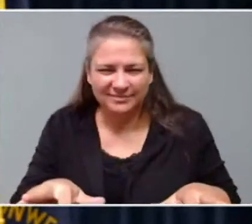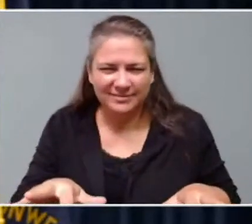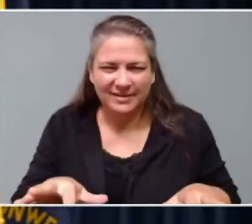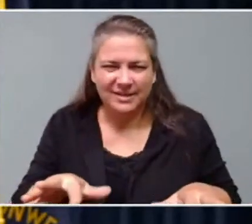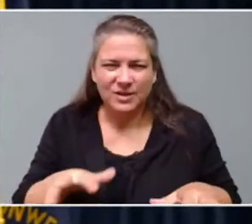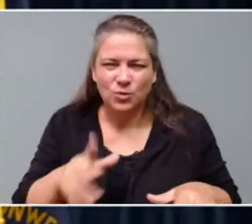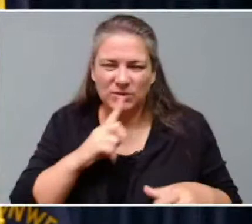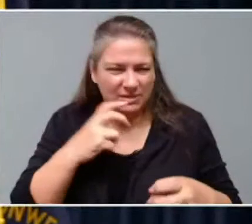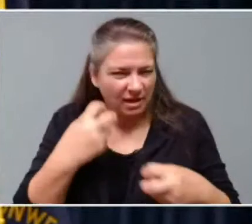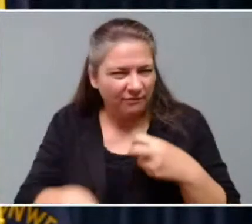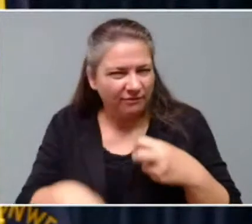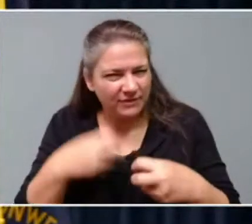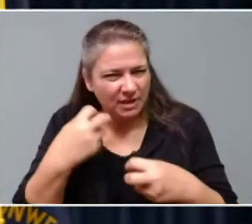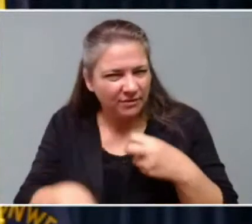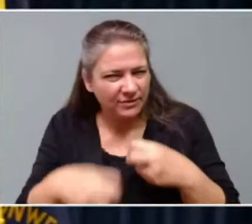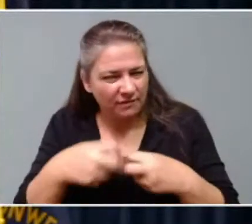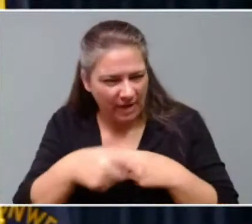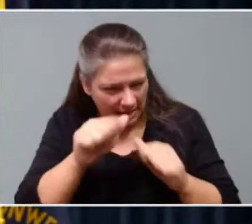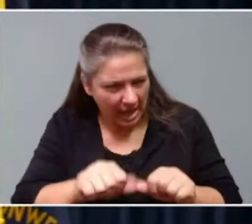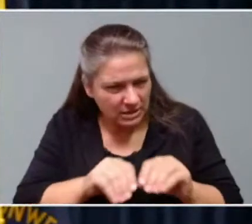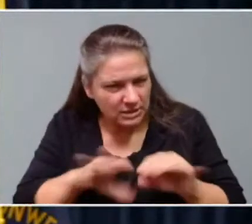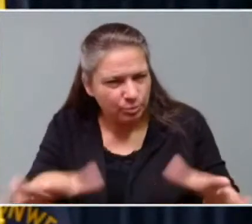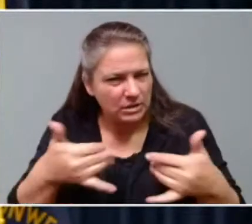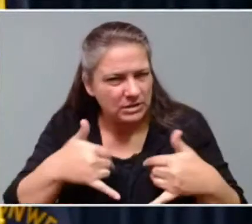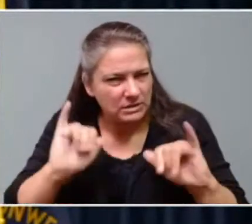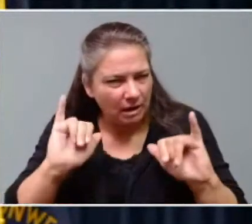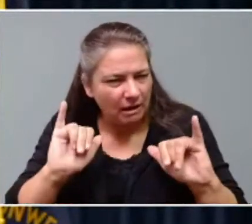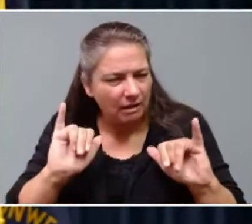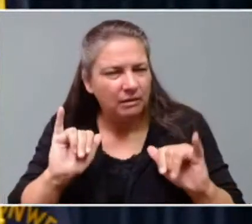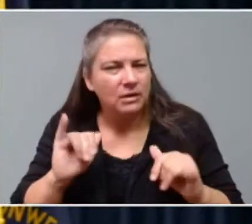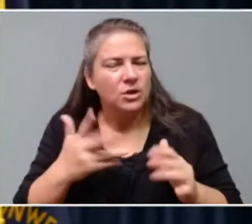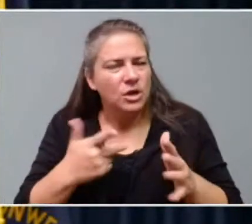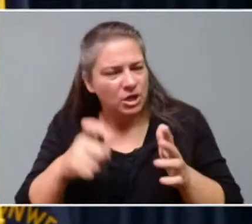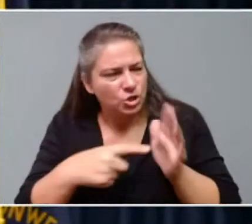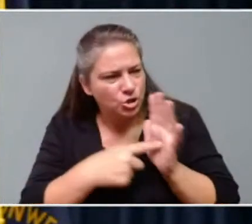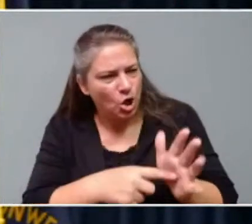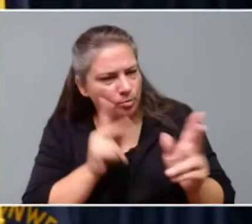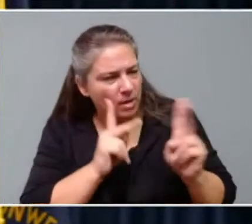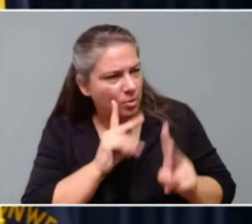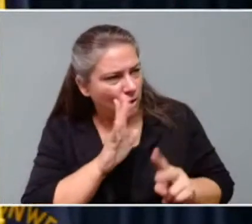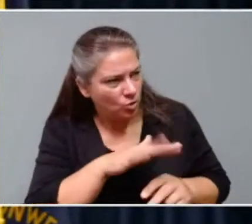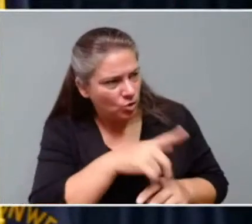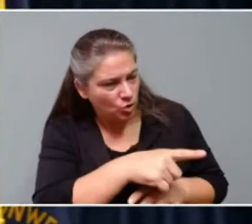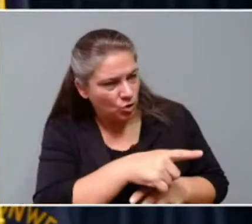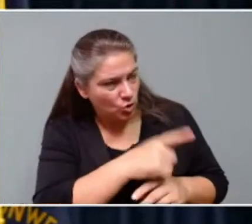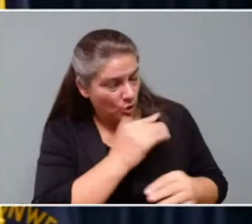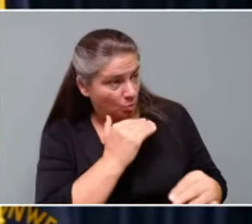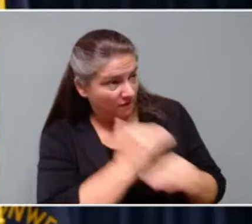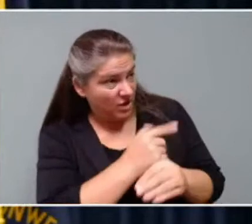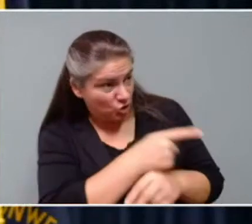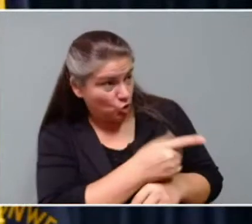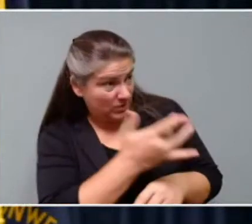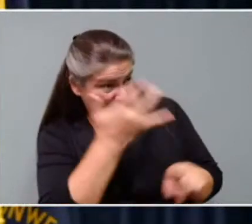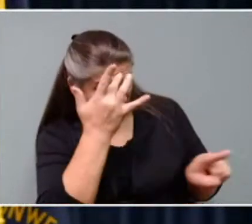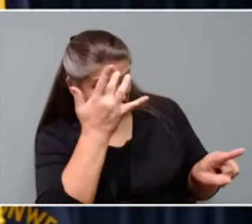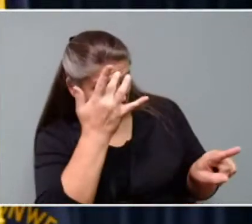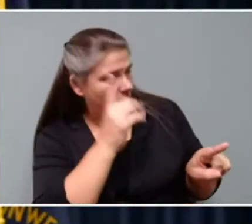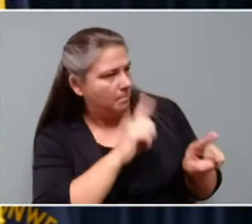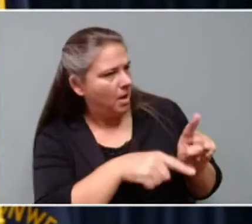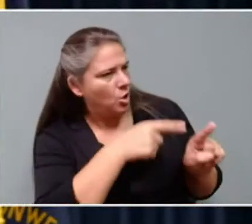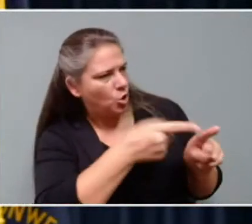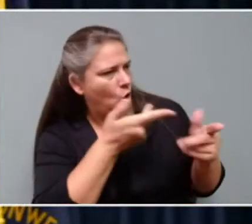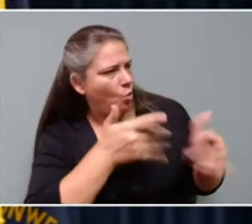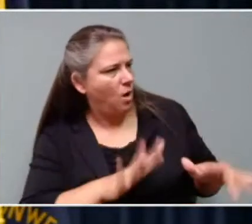right? Because you want to show people how effective they are in preventing you from getting really sick, but you don't want that false sense